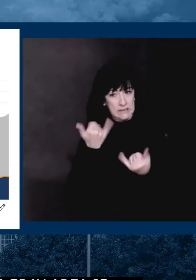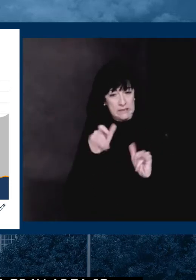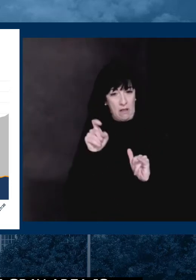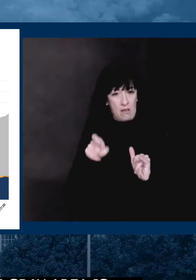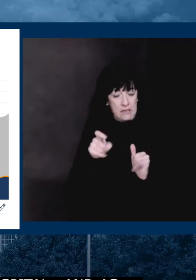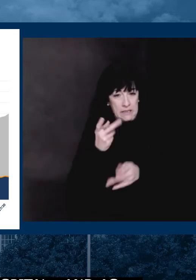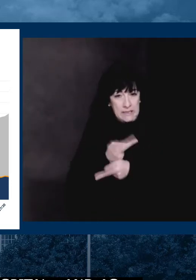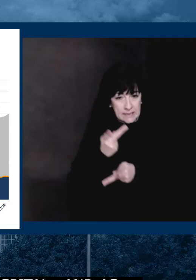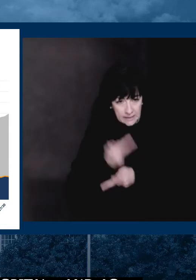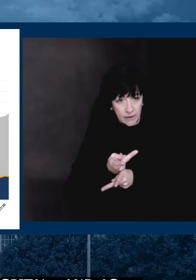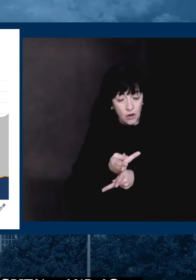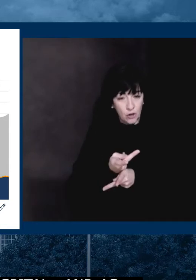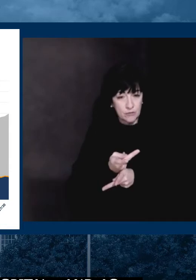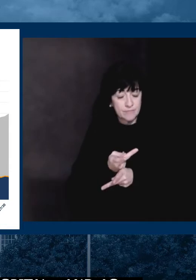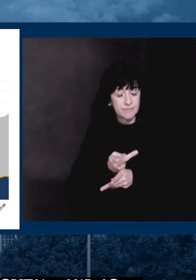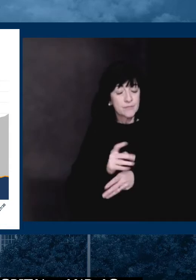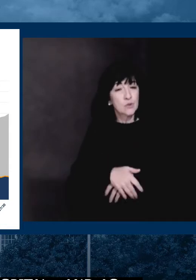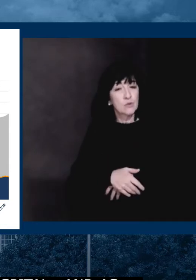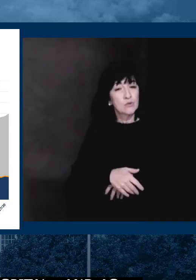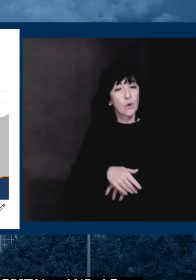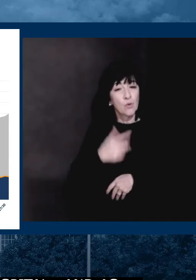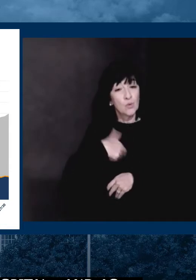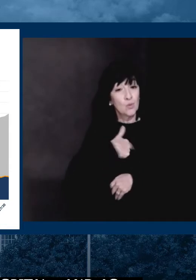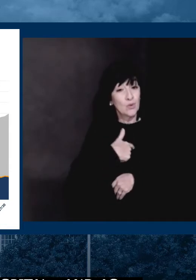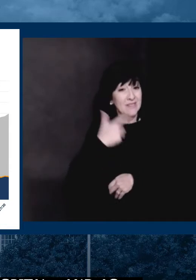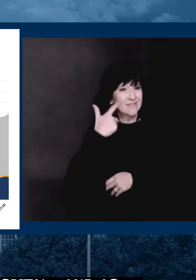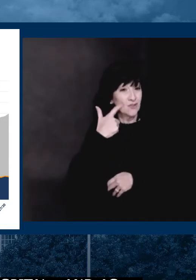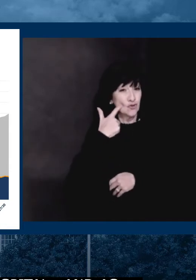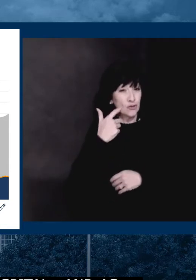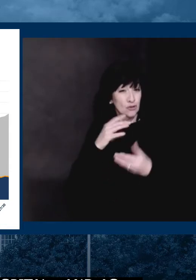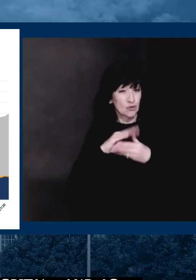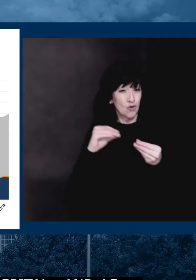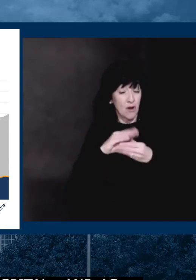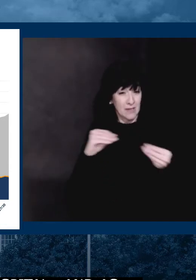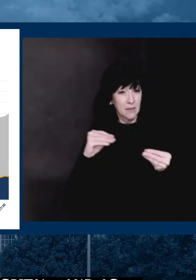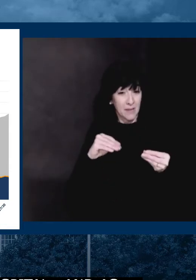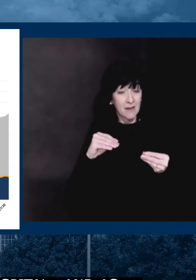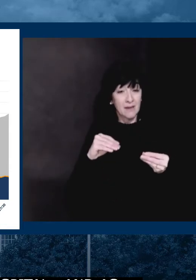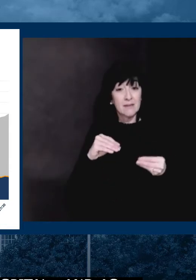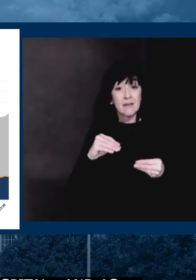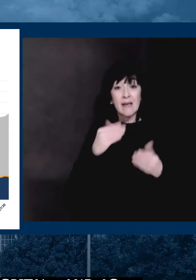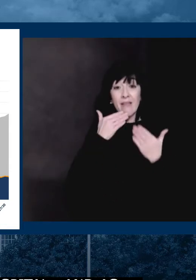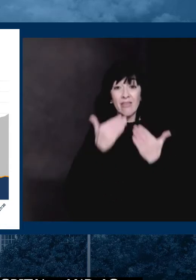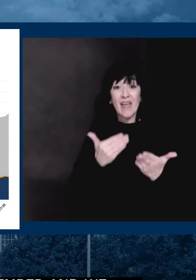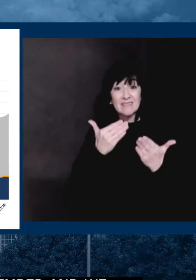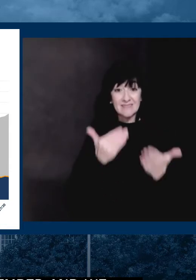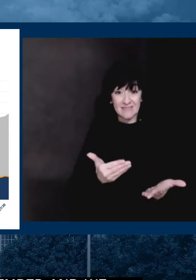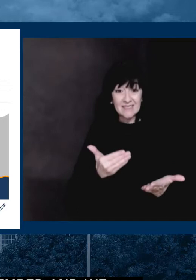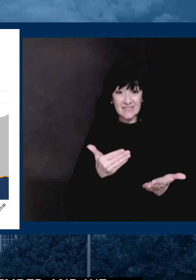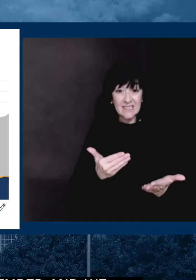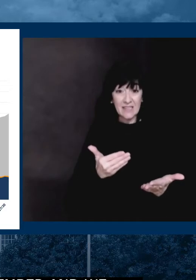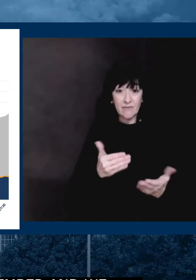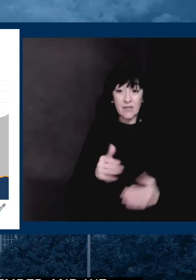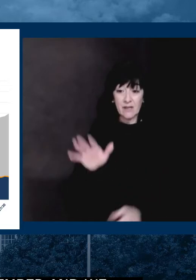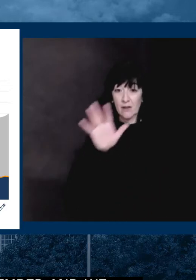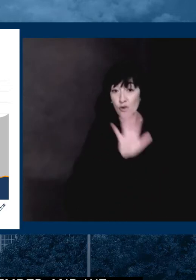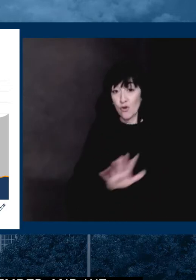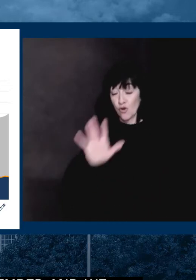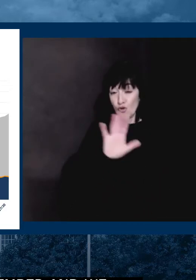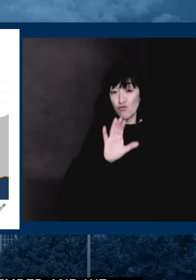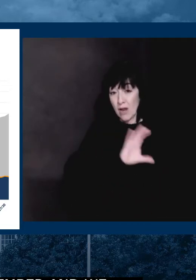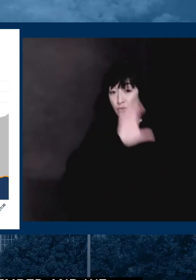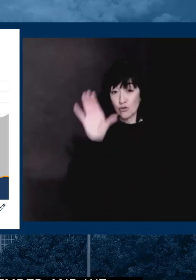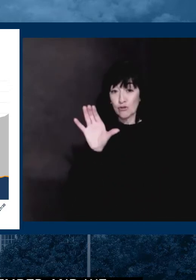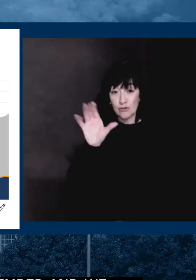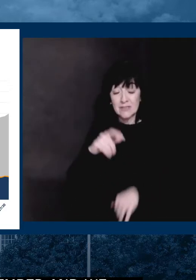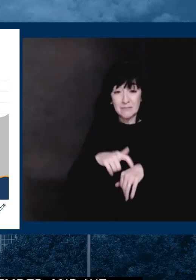Thanksgiving surge that we've talked about. We saw a decrease in the hospital capacity around Christmas time, which